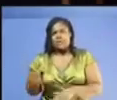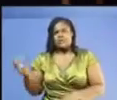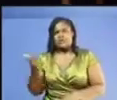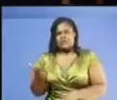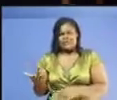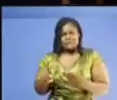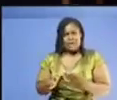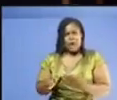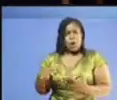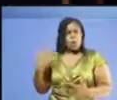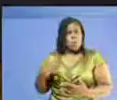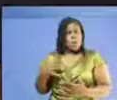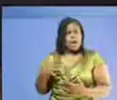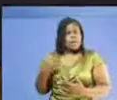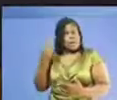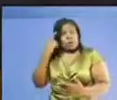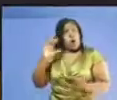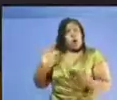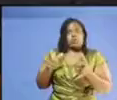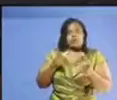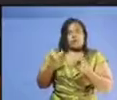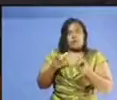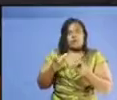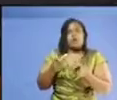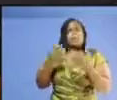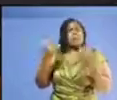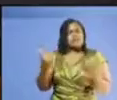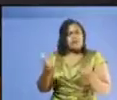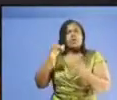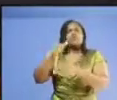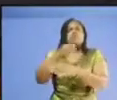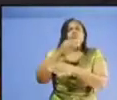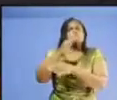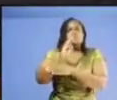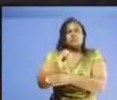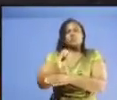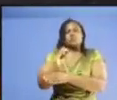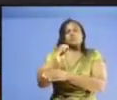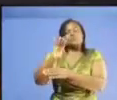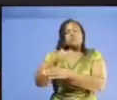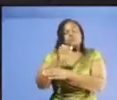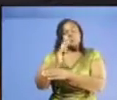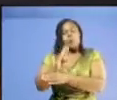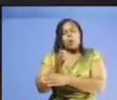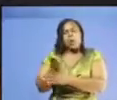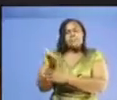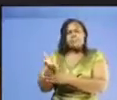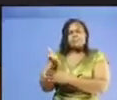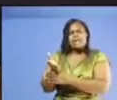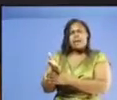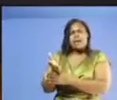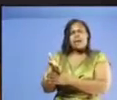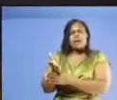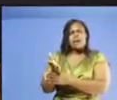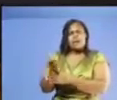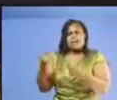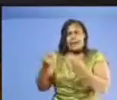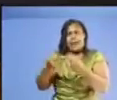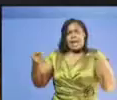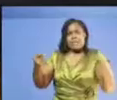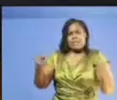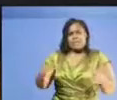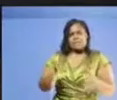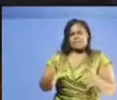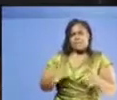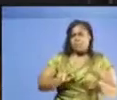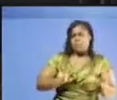his house, and here comes somebody running. The enemies came and they took away the animals. They took and